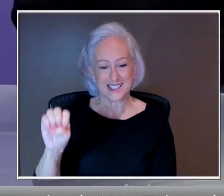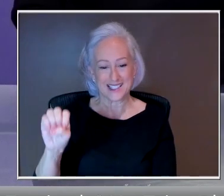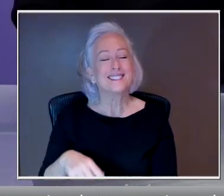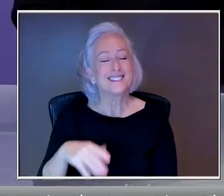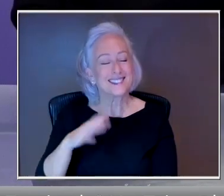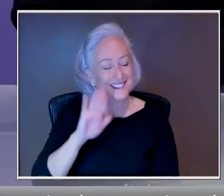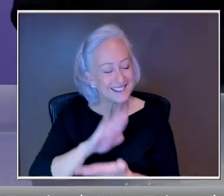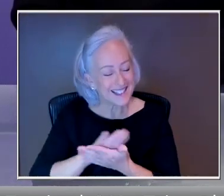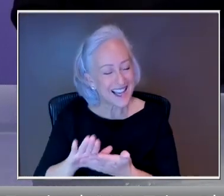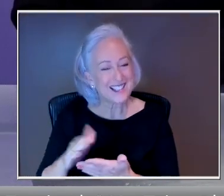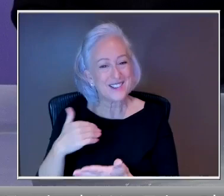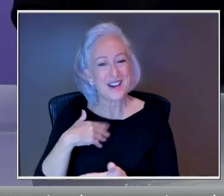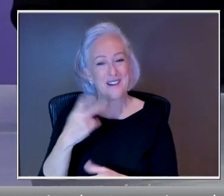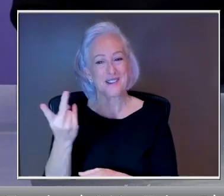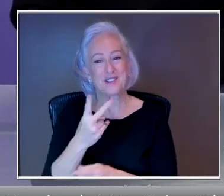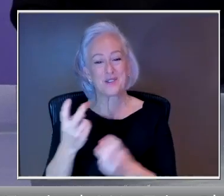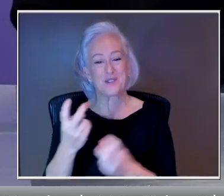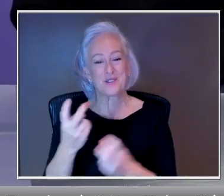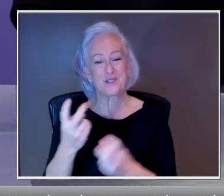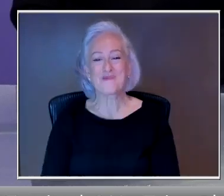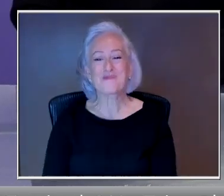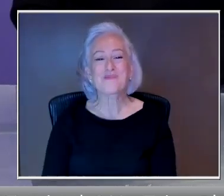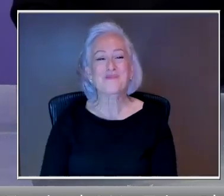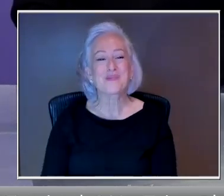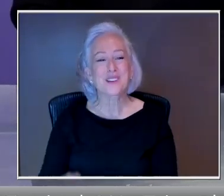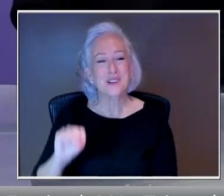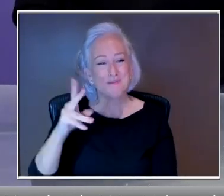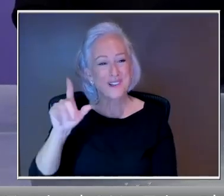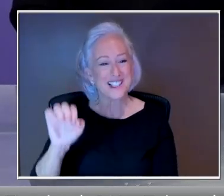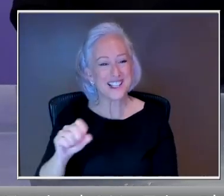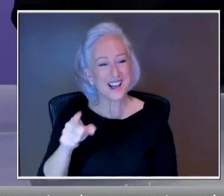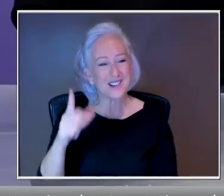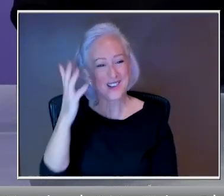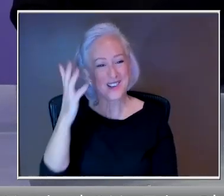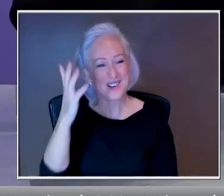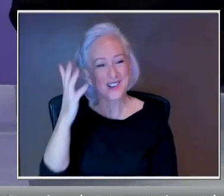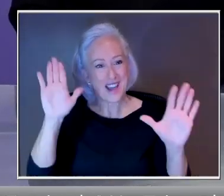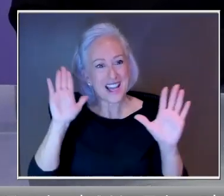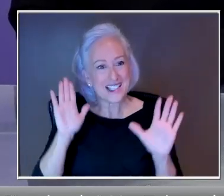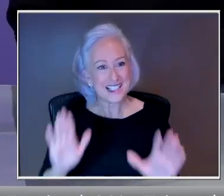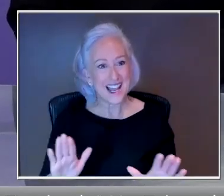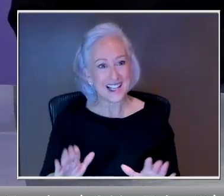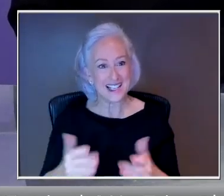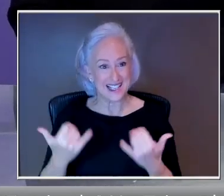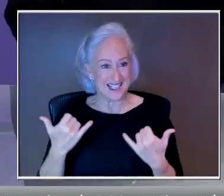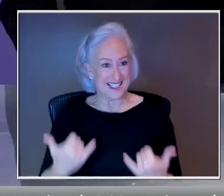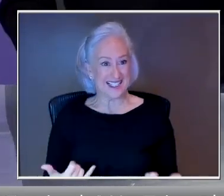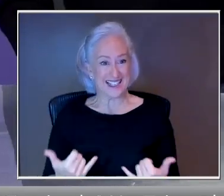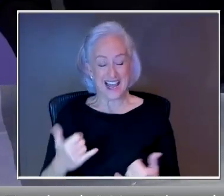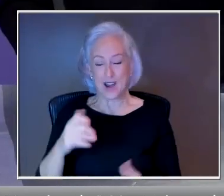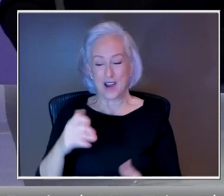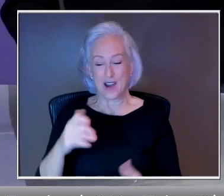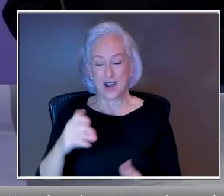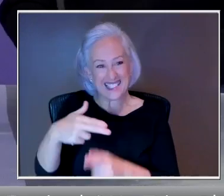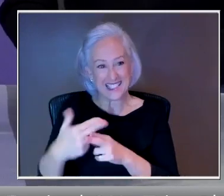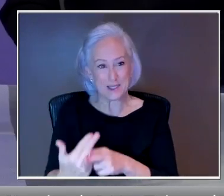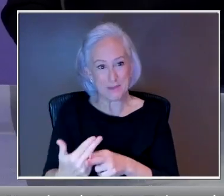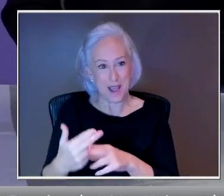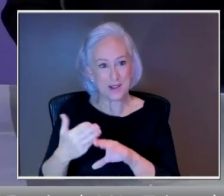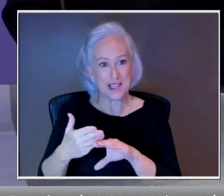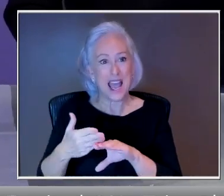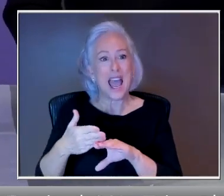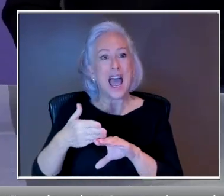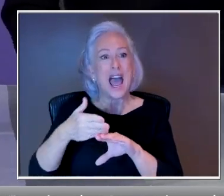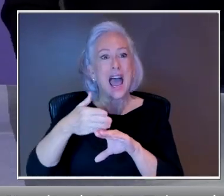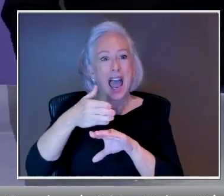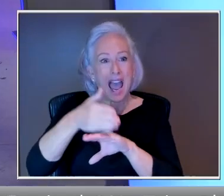by side. Michelle, you look fantastic. This is you, 96 pounds after you were diagnosed with COVID. You've